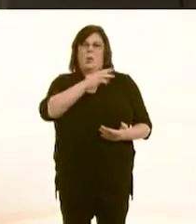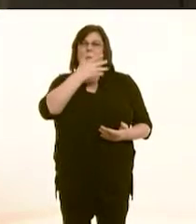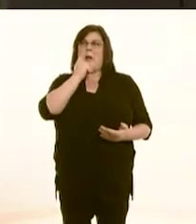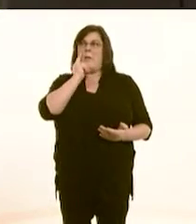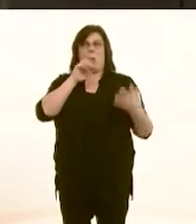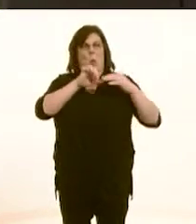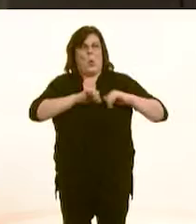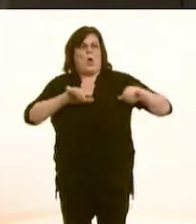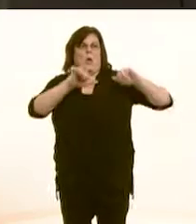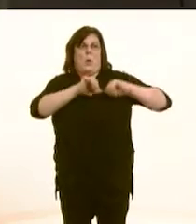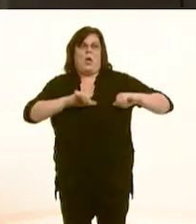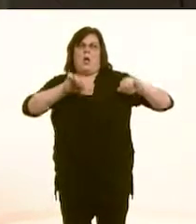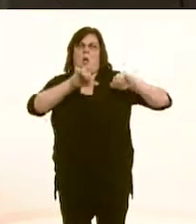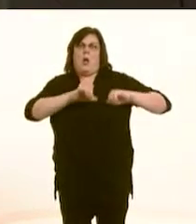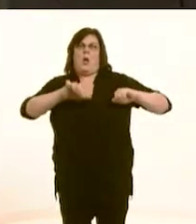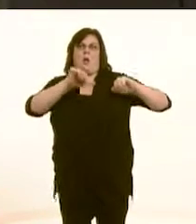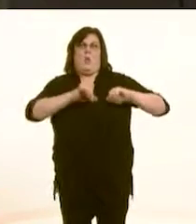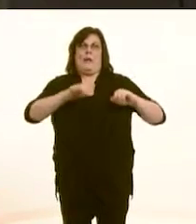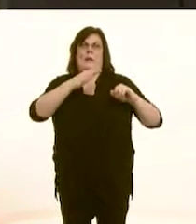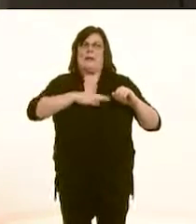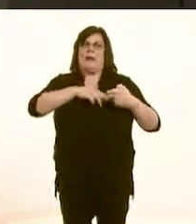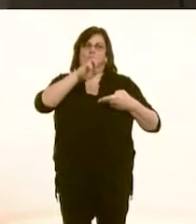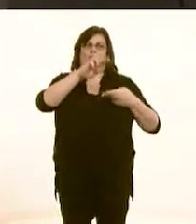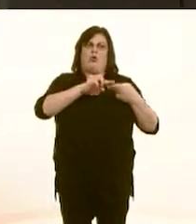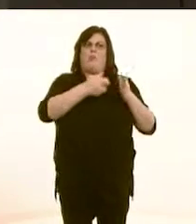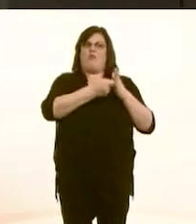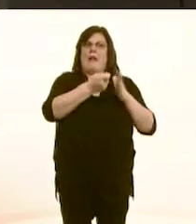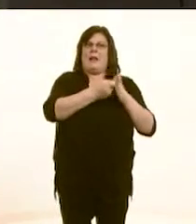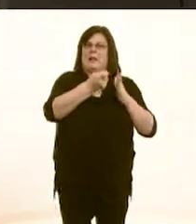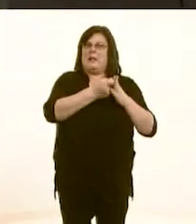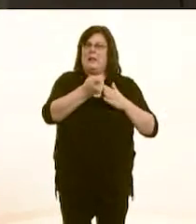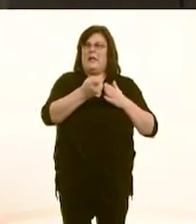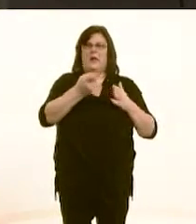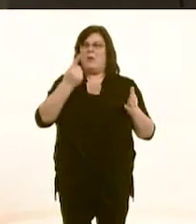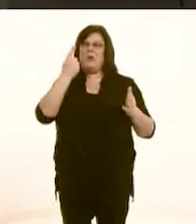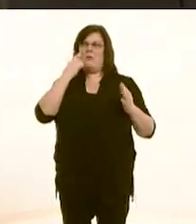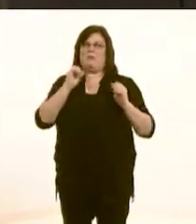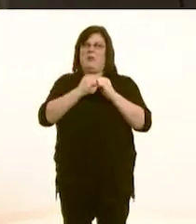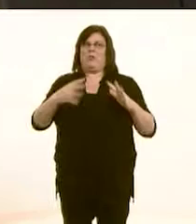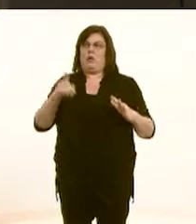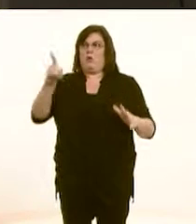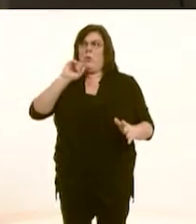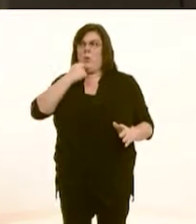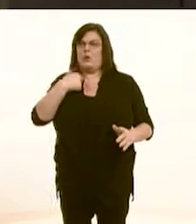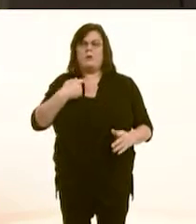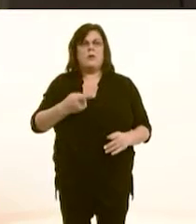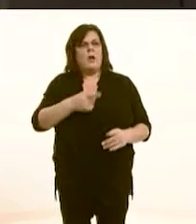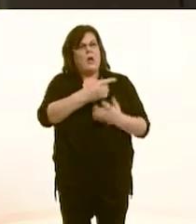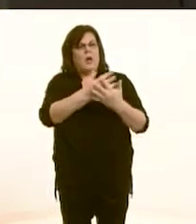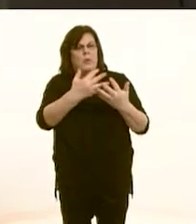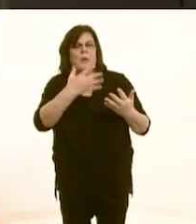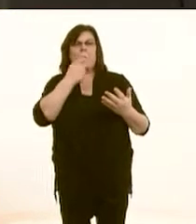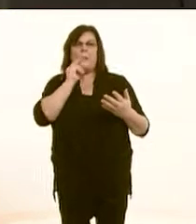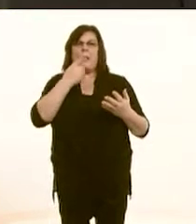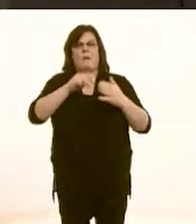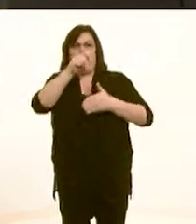languishing on an affordable housing waiting list. We have a housing crisis, with people in Wales now having to borrow nearly four